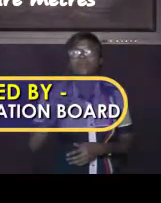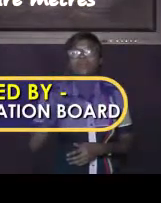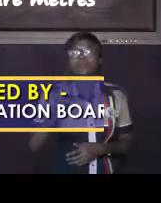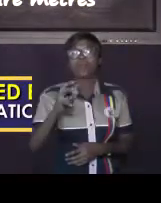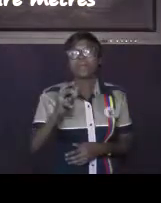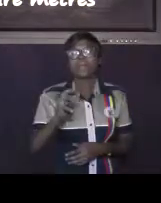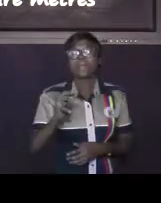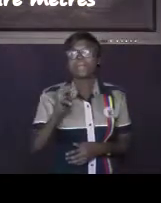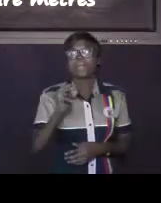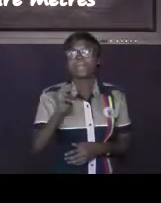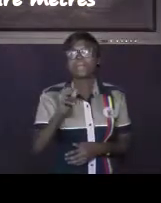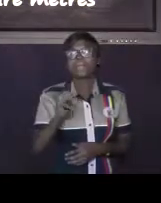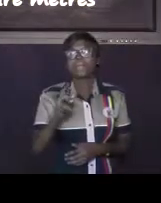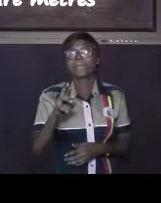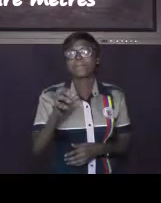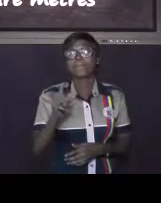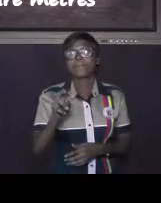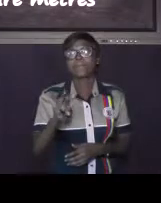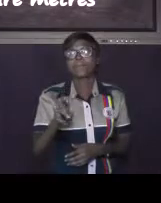is